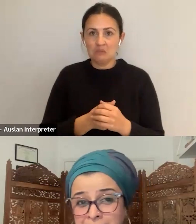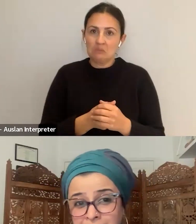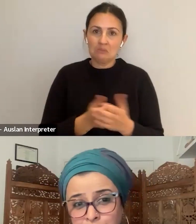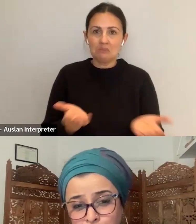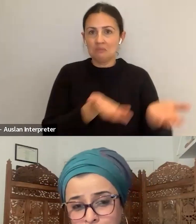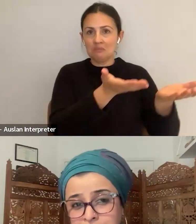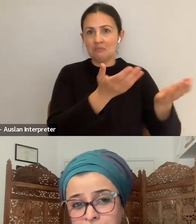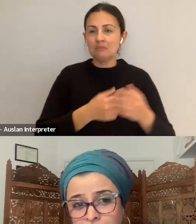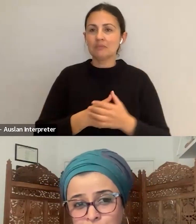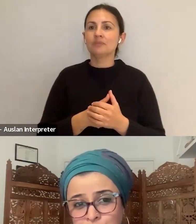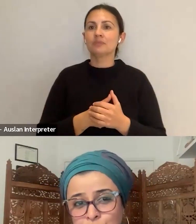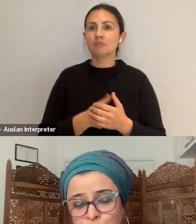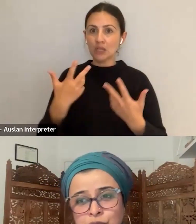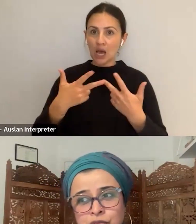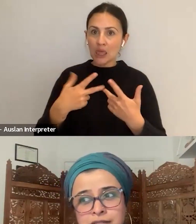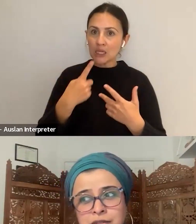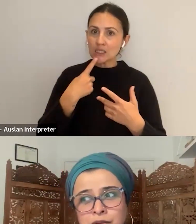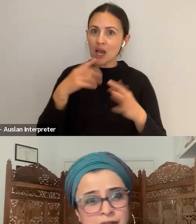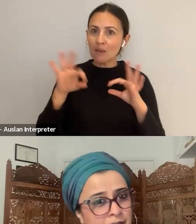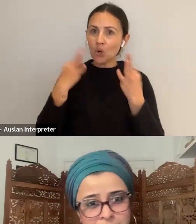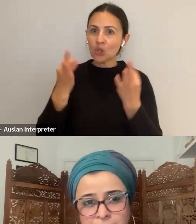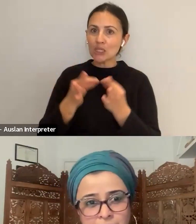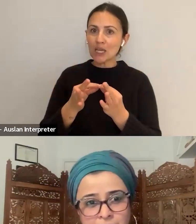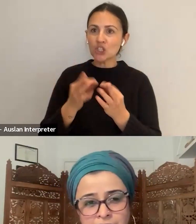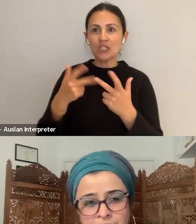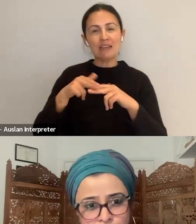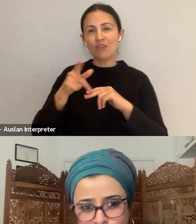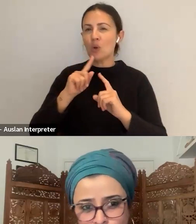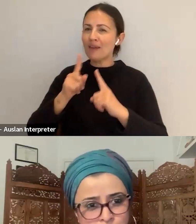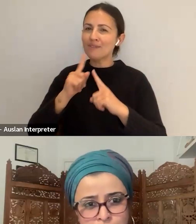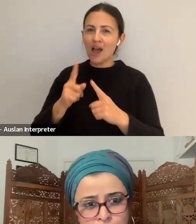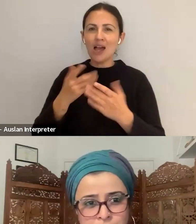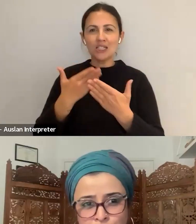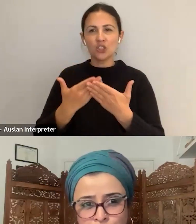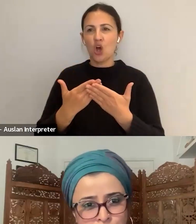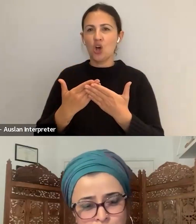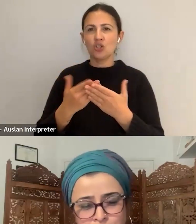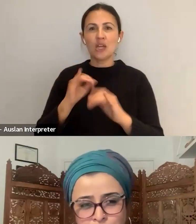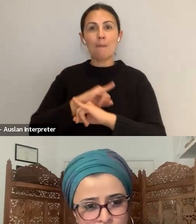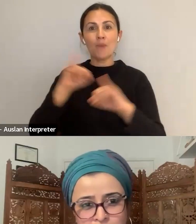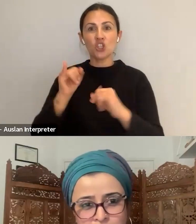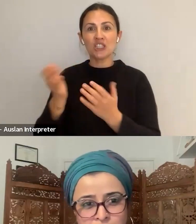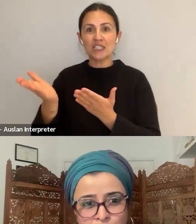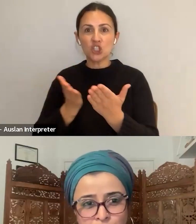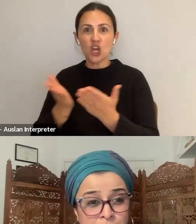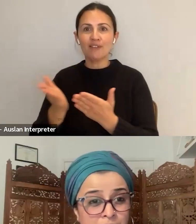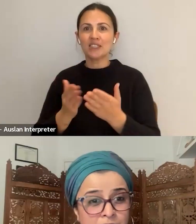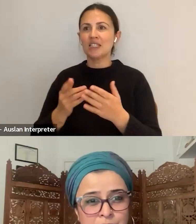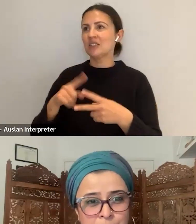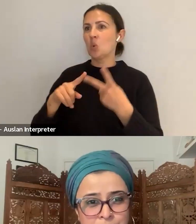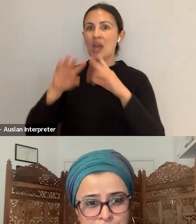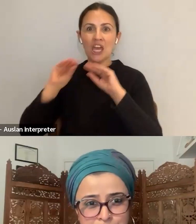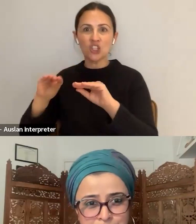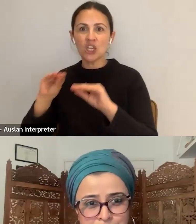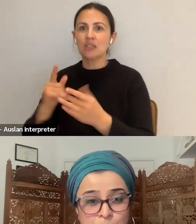advice. Whereas in any other capacity, I can assure you, if you were advising on aspects of emergency services or infrastructure or education or